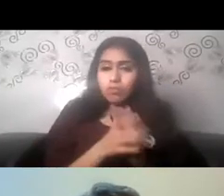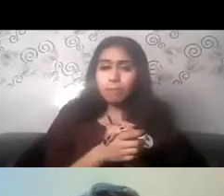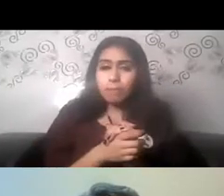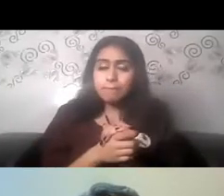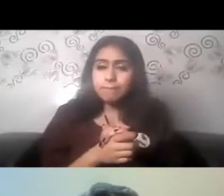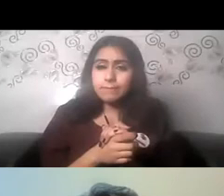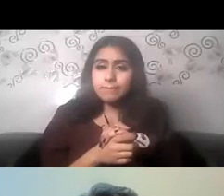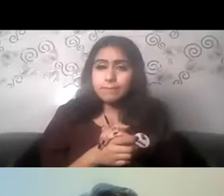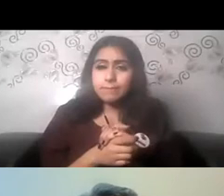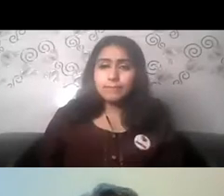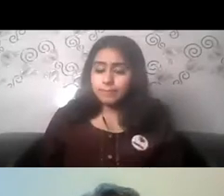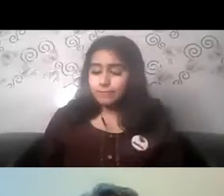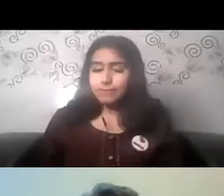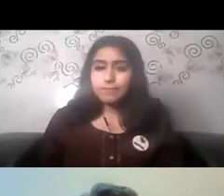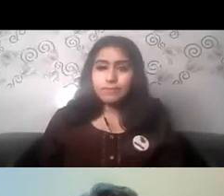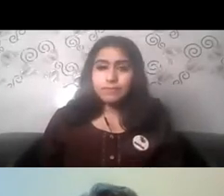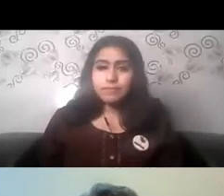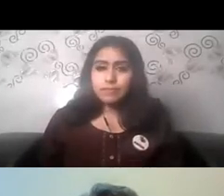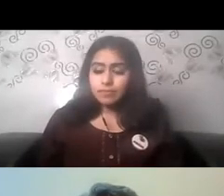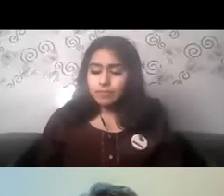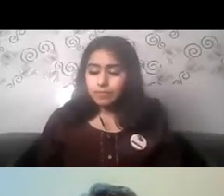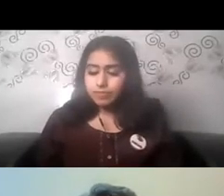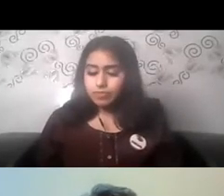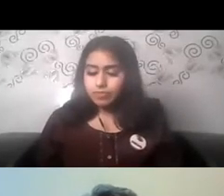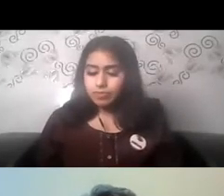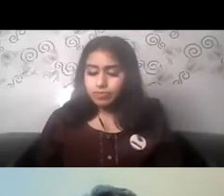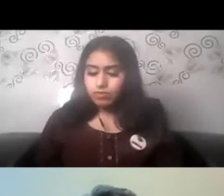Can I just come in? Because we do a lot of work